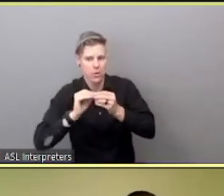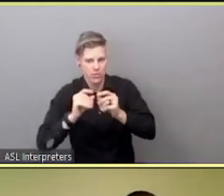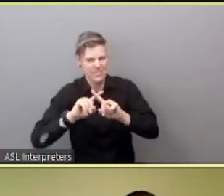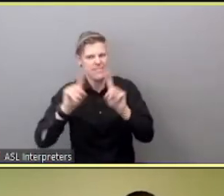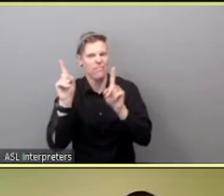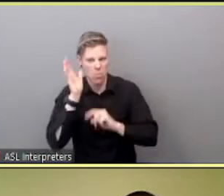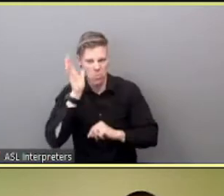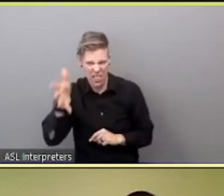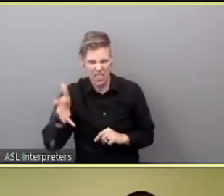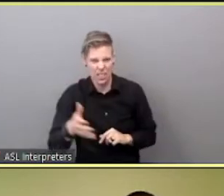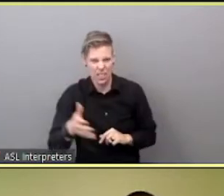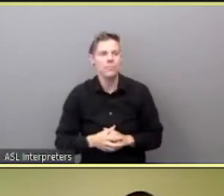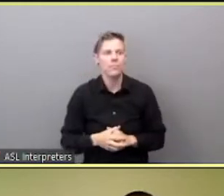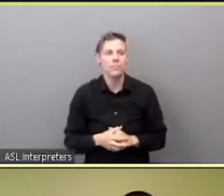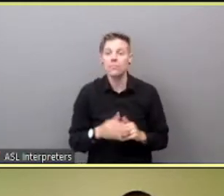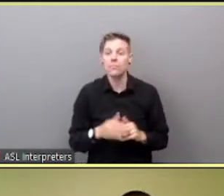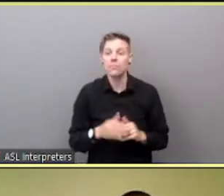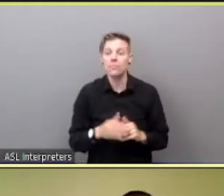Next slide, please.